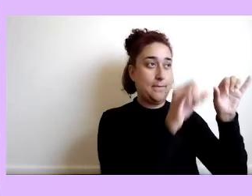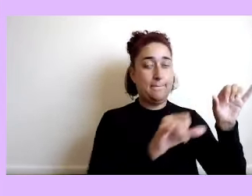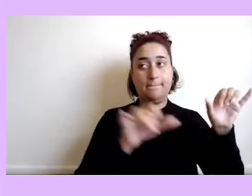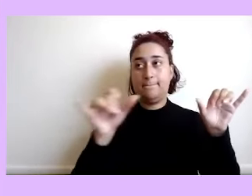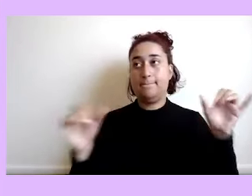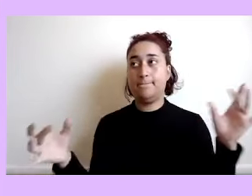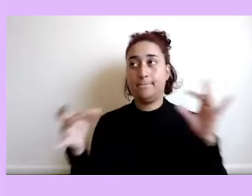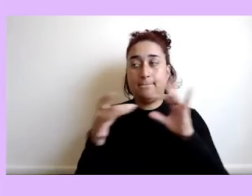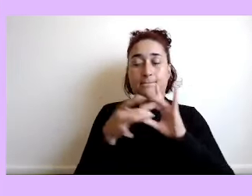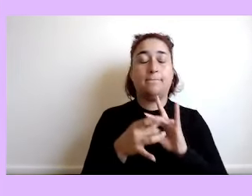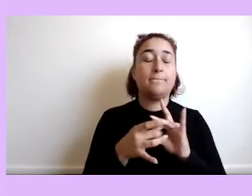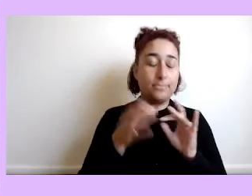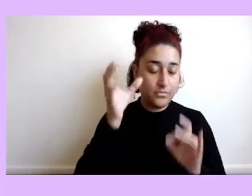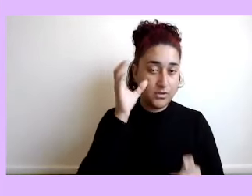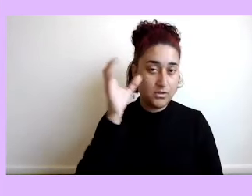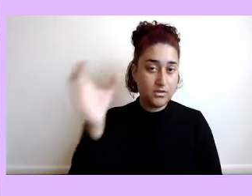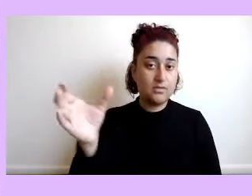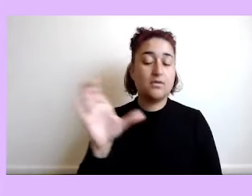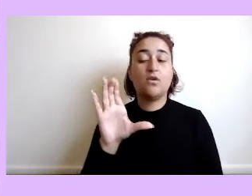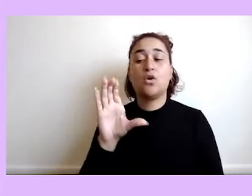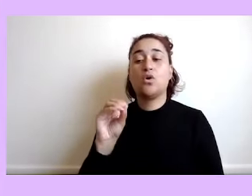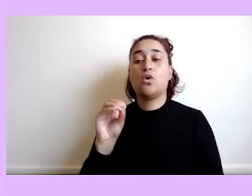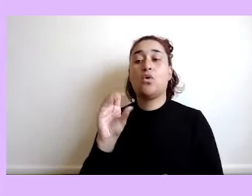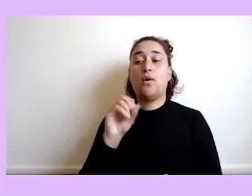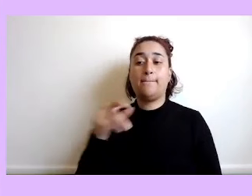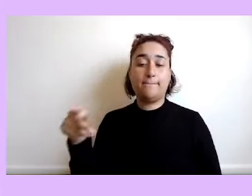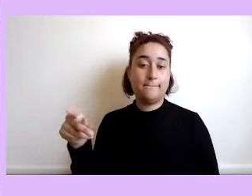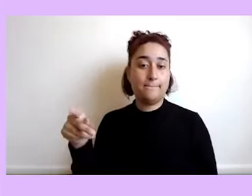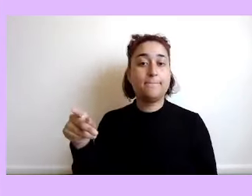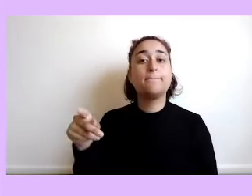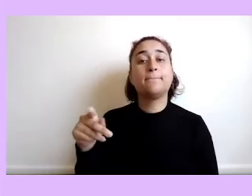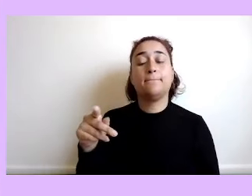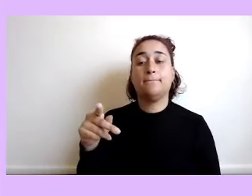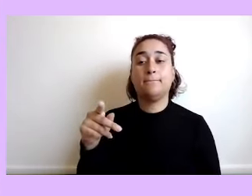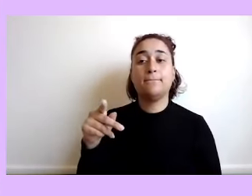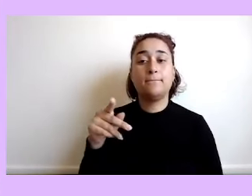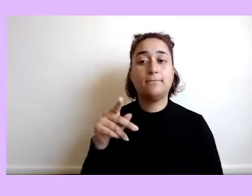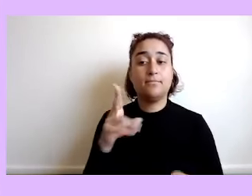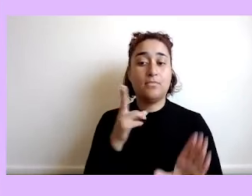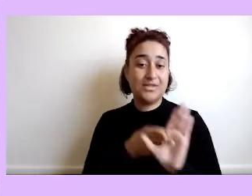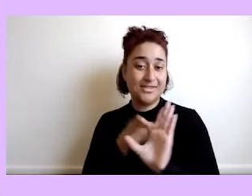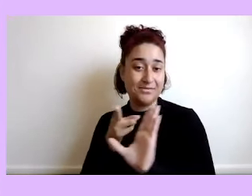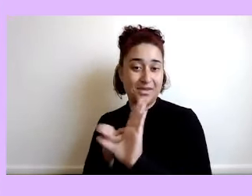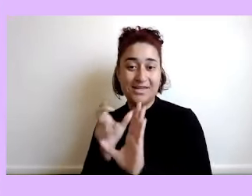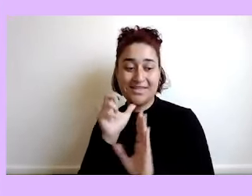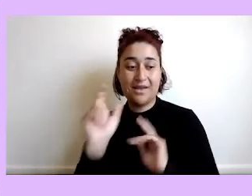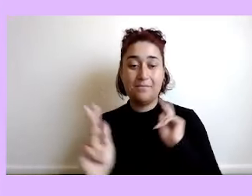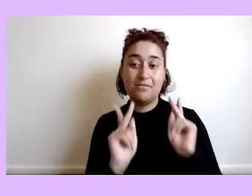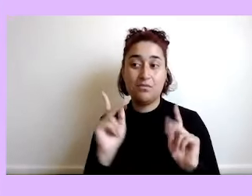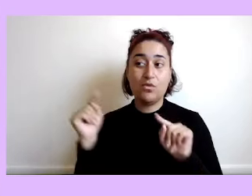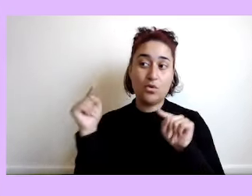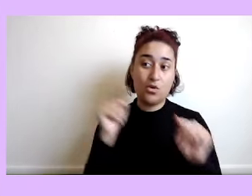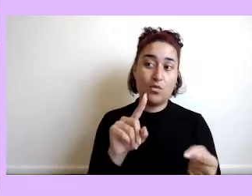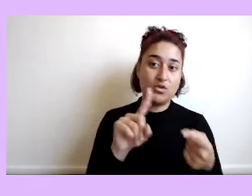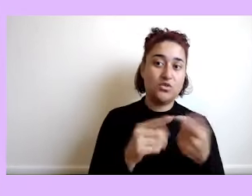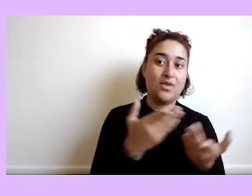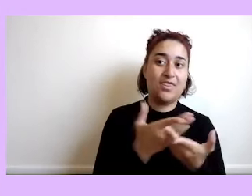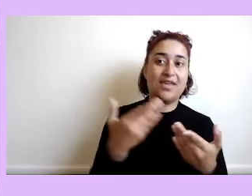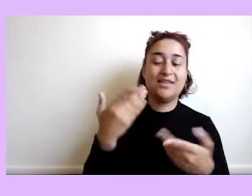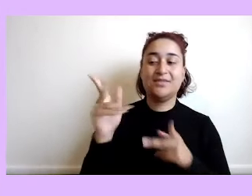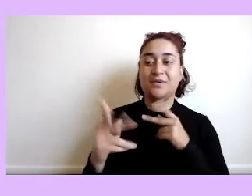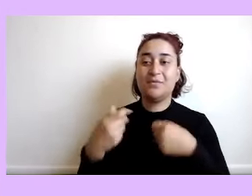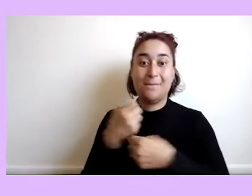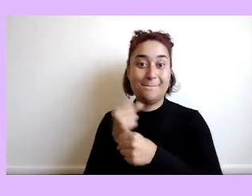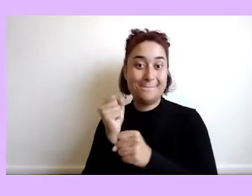this notion of co-ownership, of participating. So it's not people coming to a thing, it's people making the thing, being of